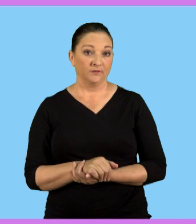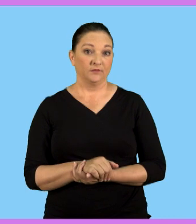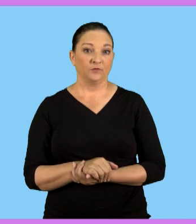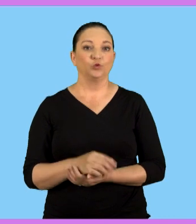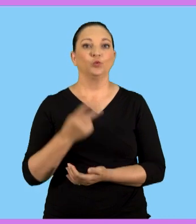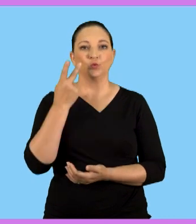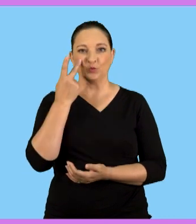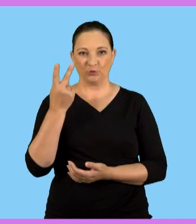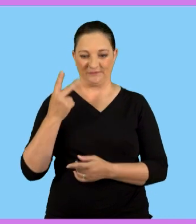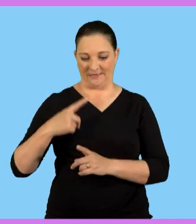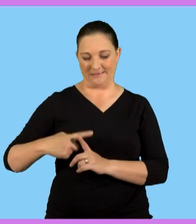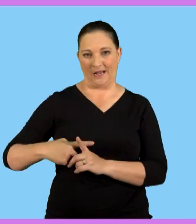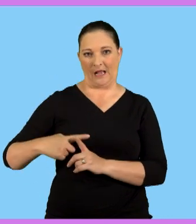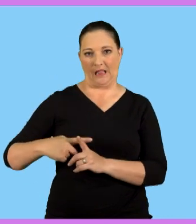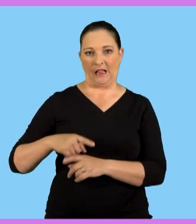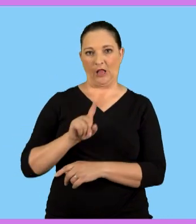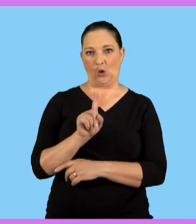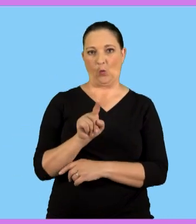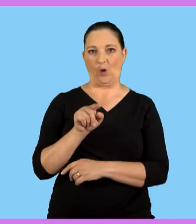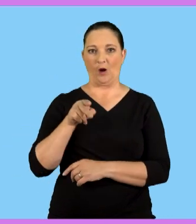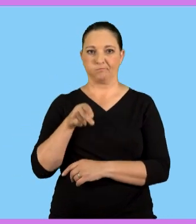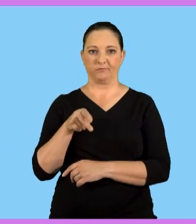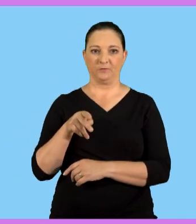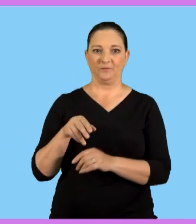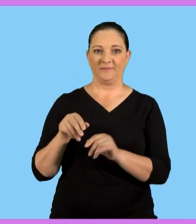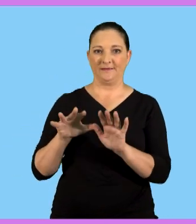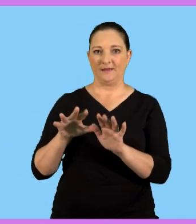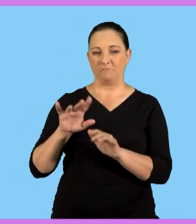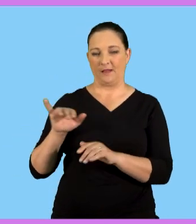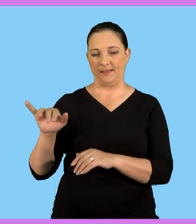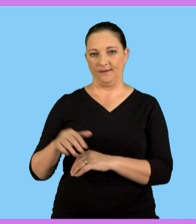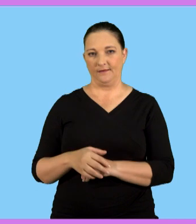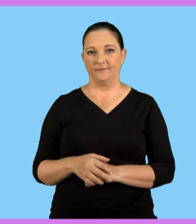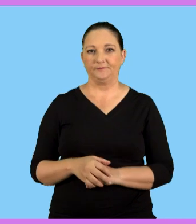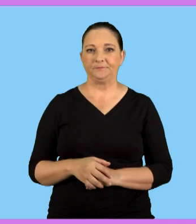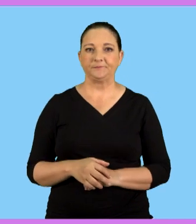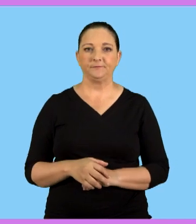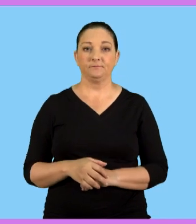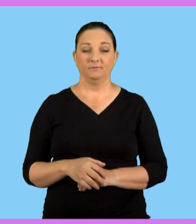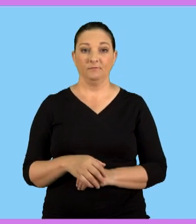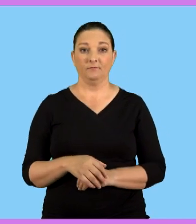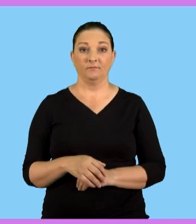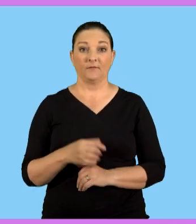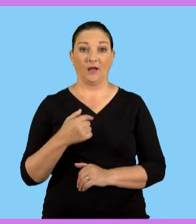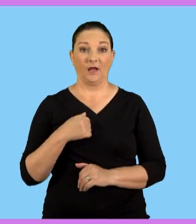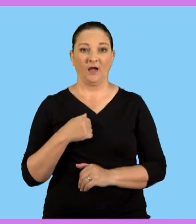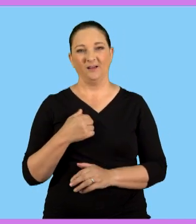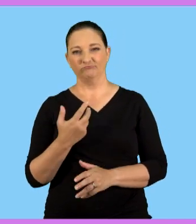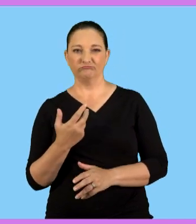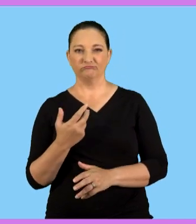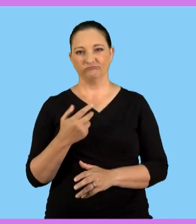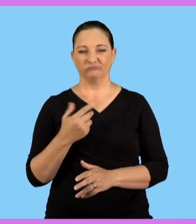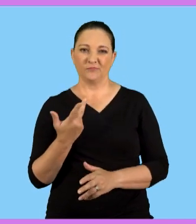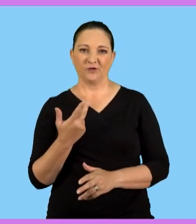given a scale here of 1:10 million as well. Okay, so basically I took a few